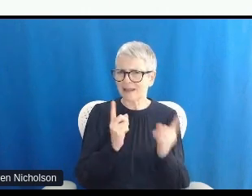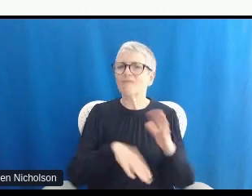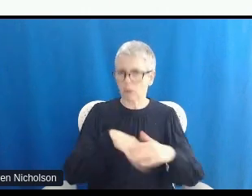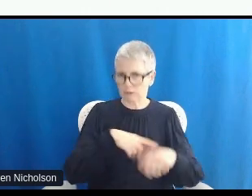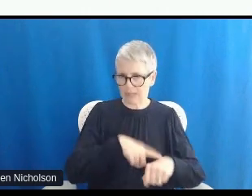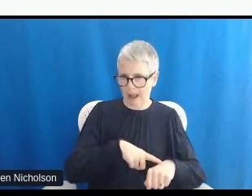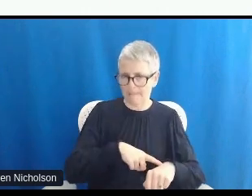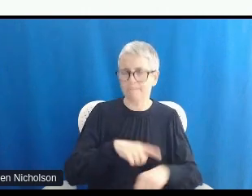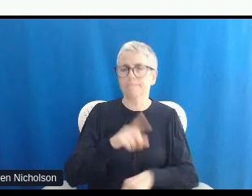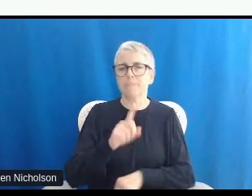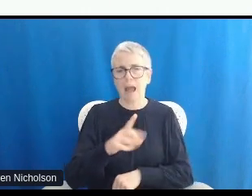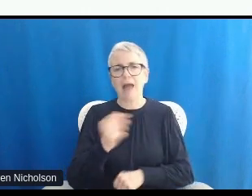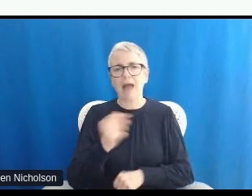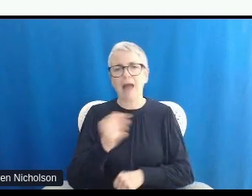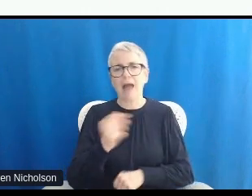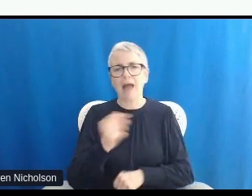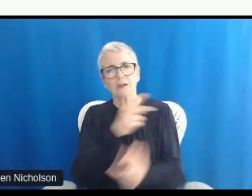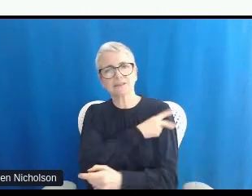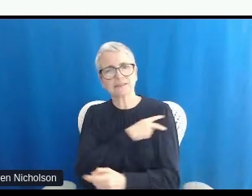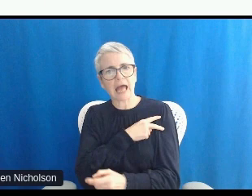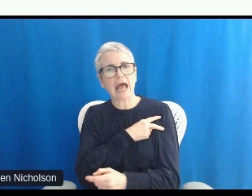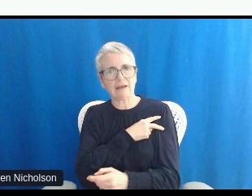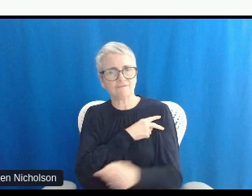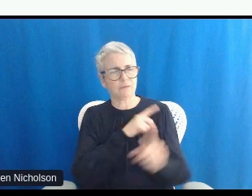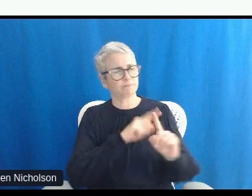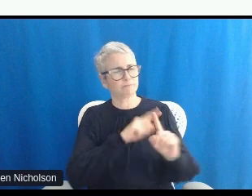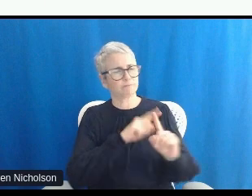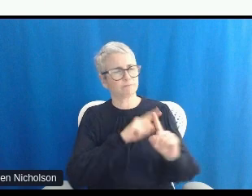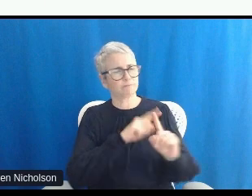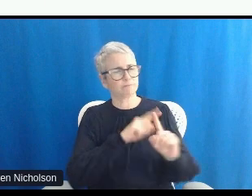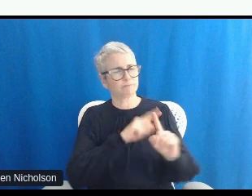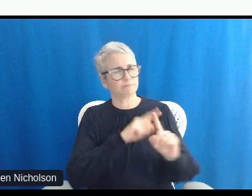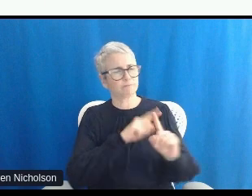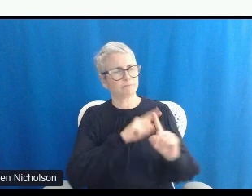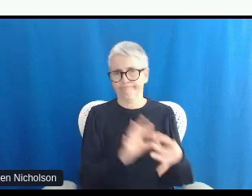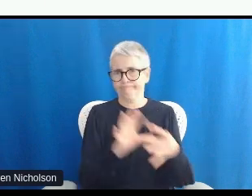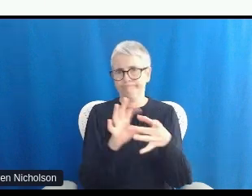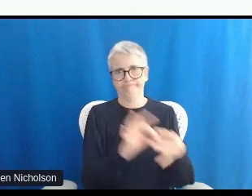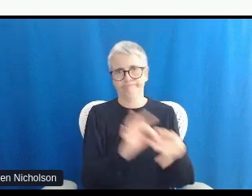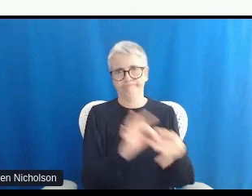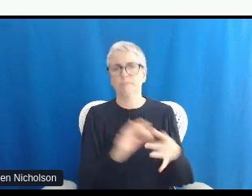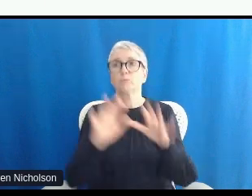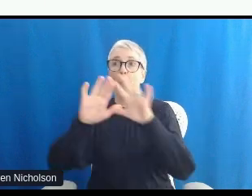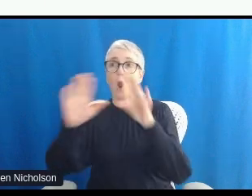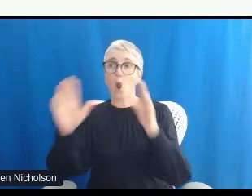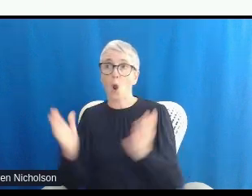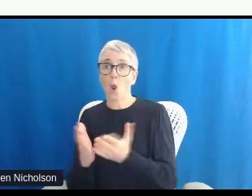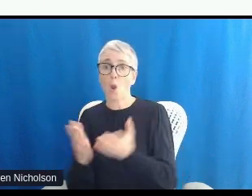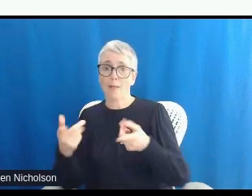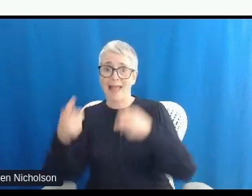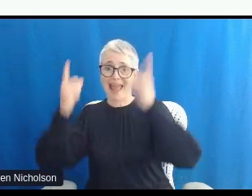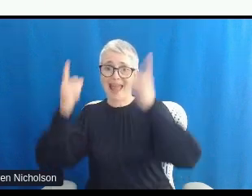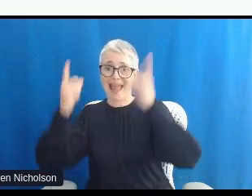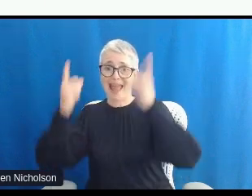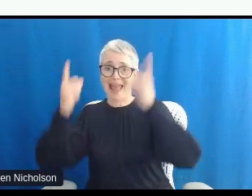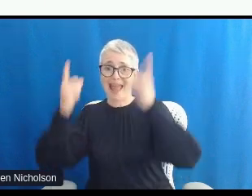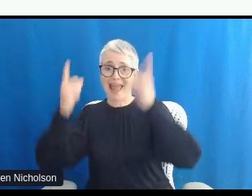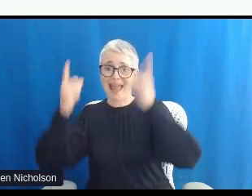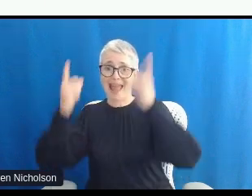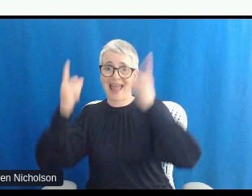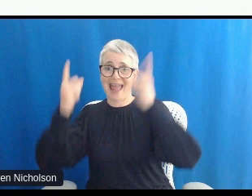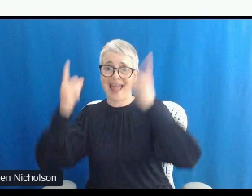of staff around that, as well as having our global head of digital experience and